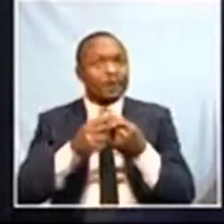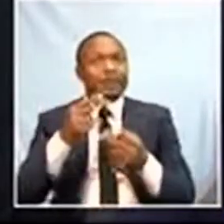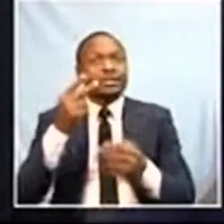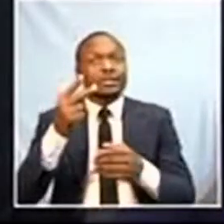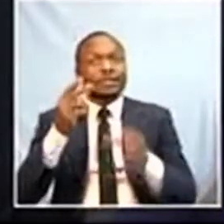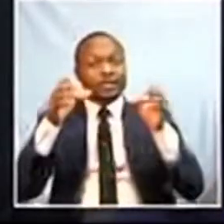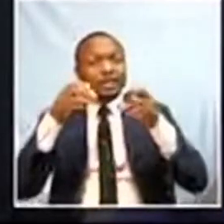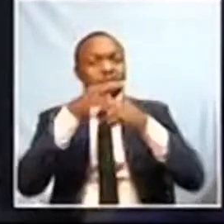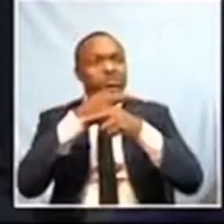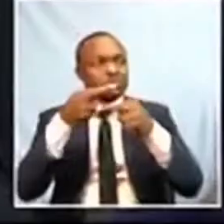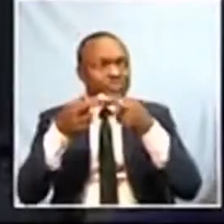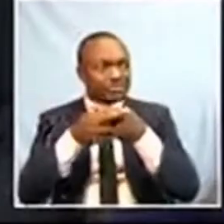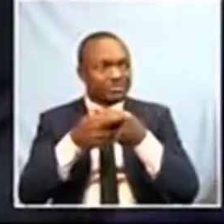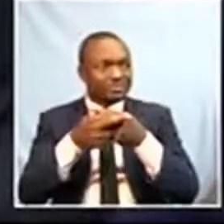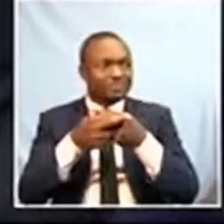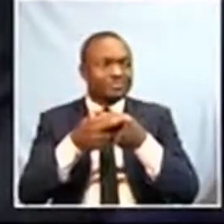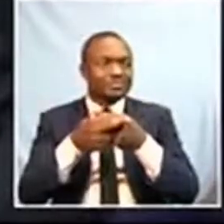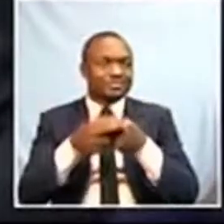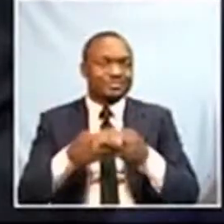Tembo